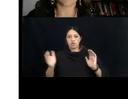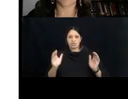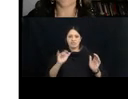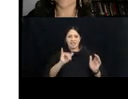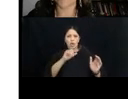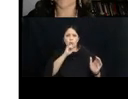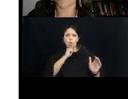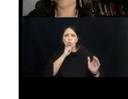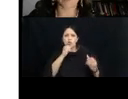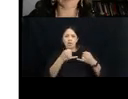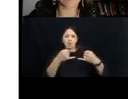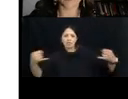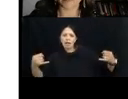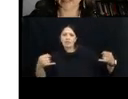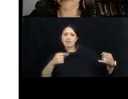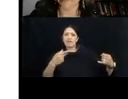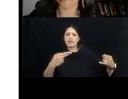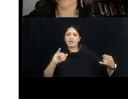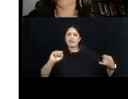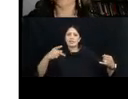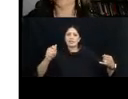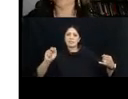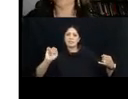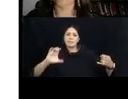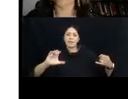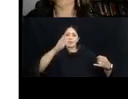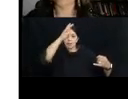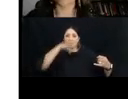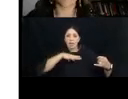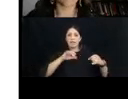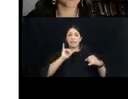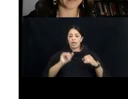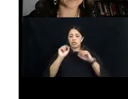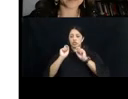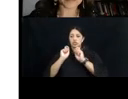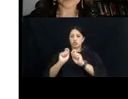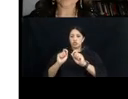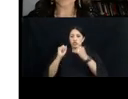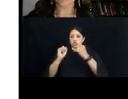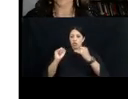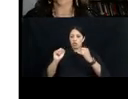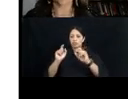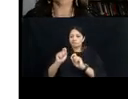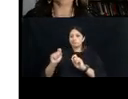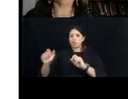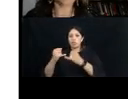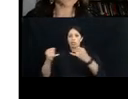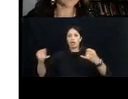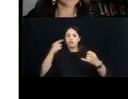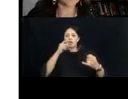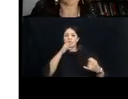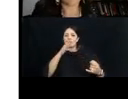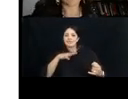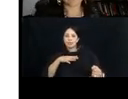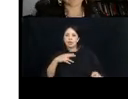of Hispanic men and the dotted line for Hispanic women. So from